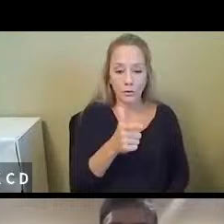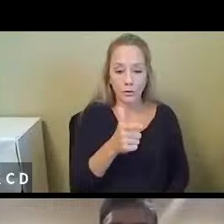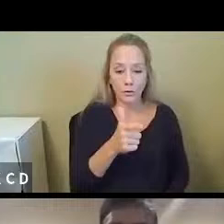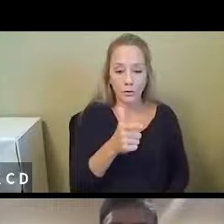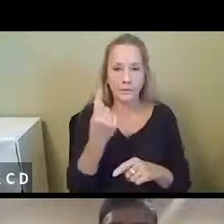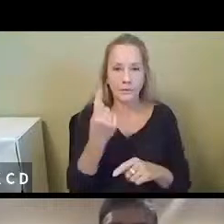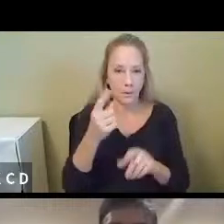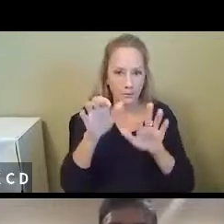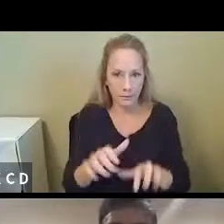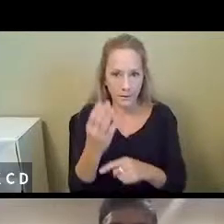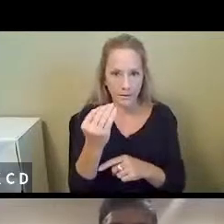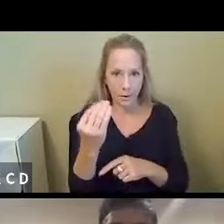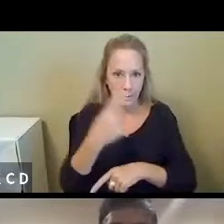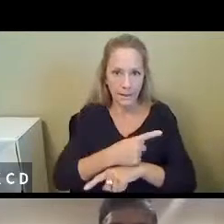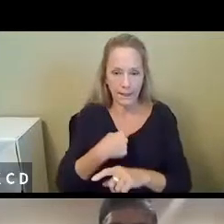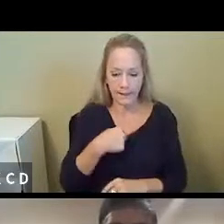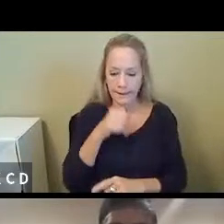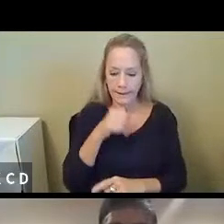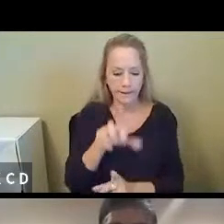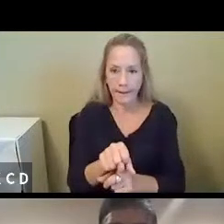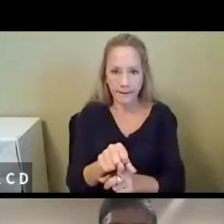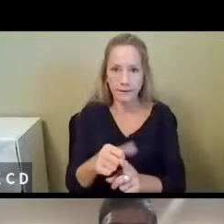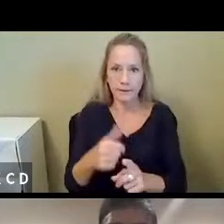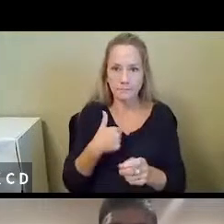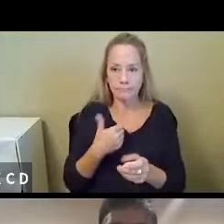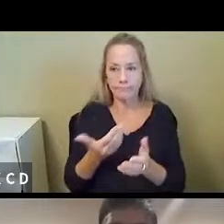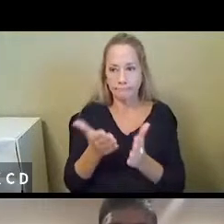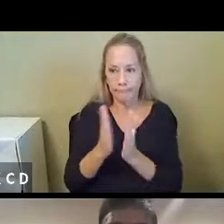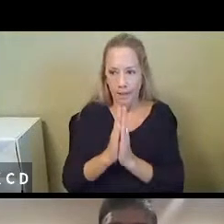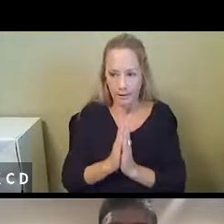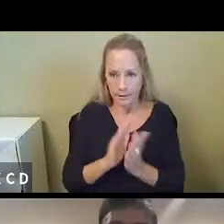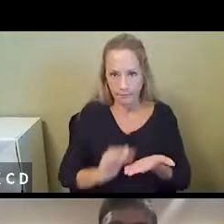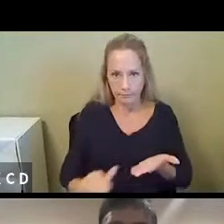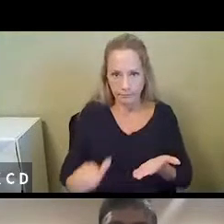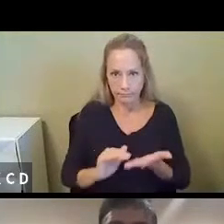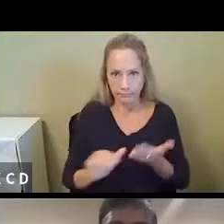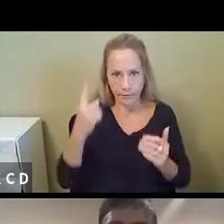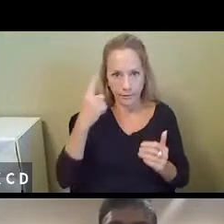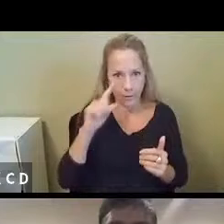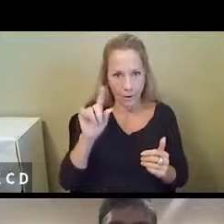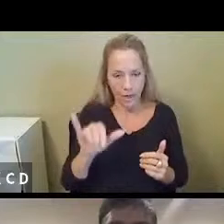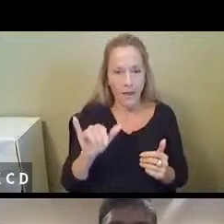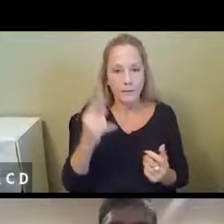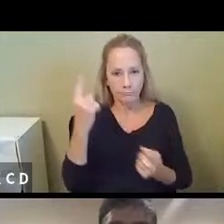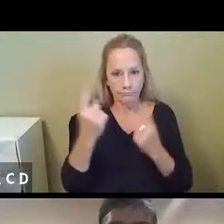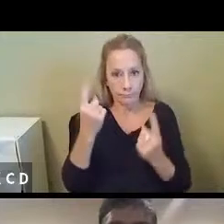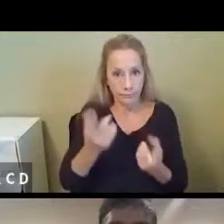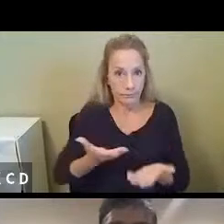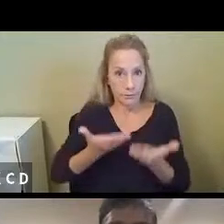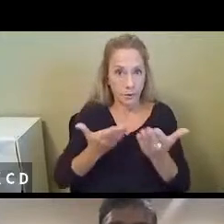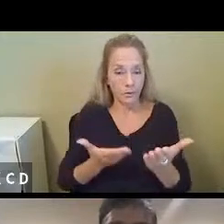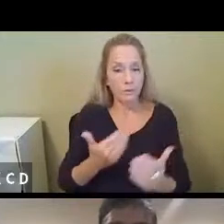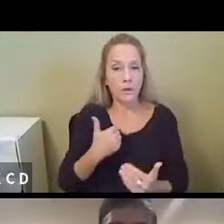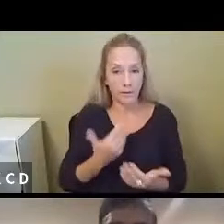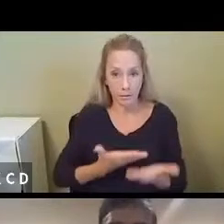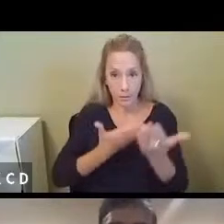I did not catch, and I would ask consideration for that. We have a motion. Is there a second?